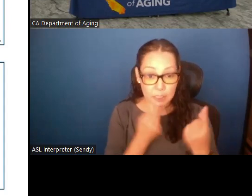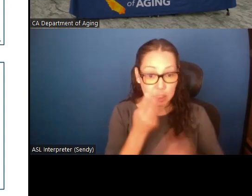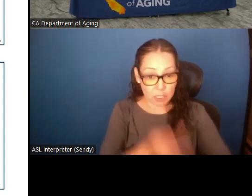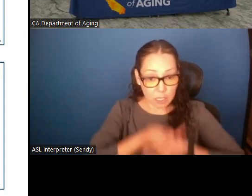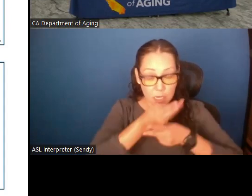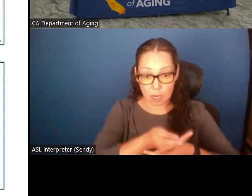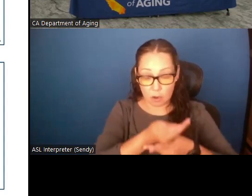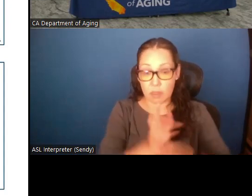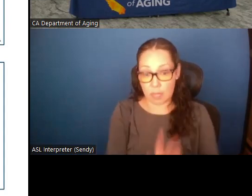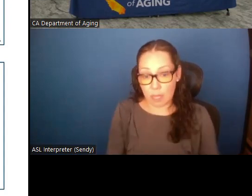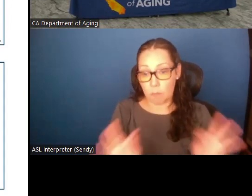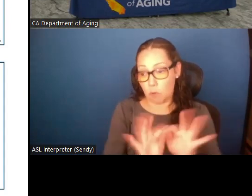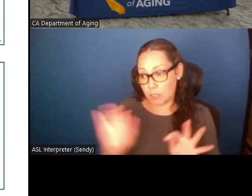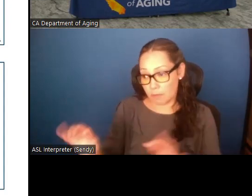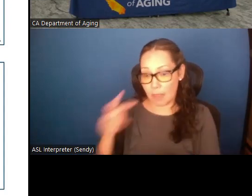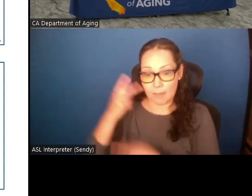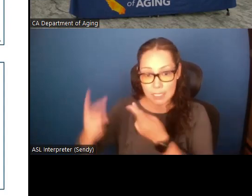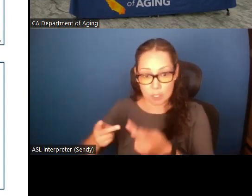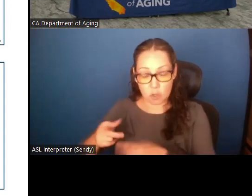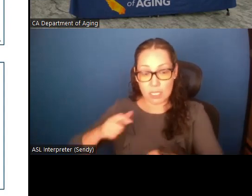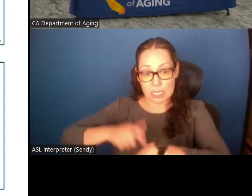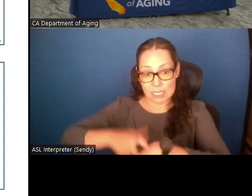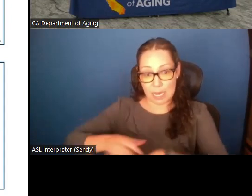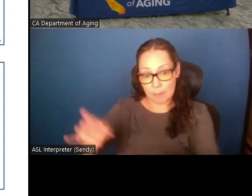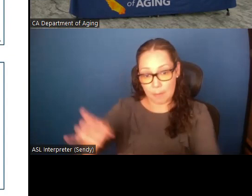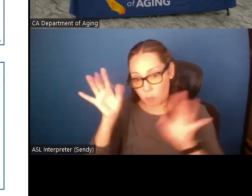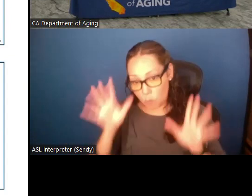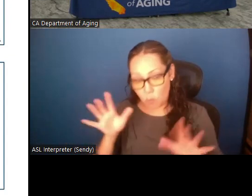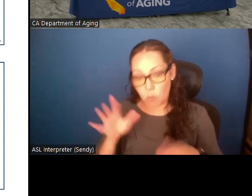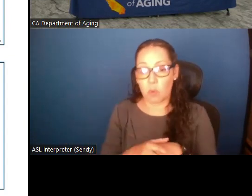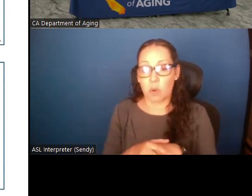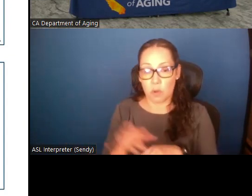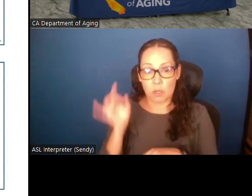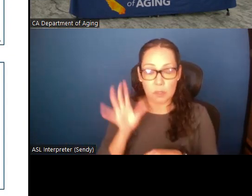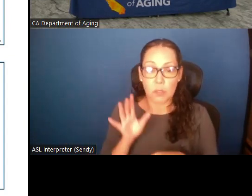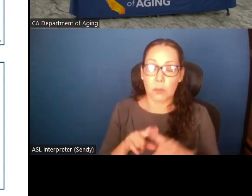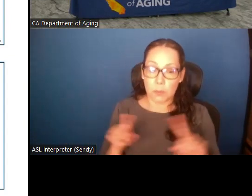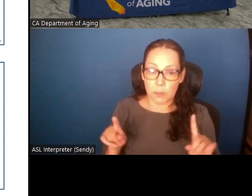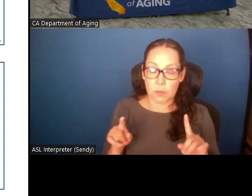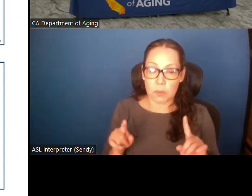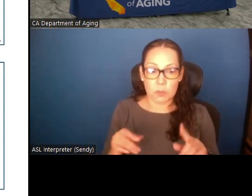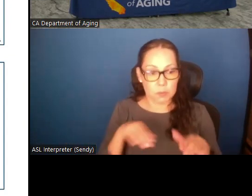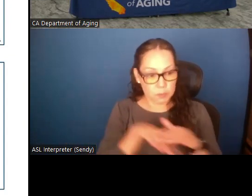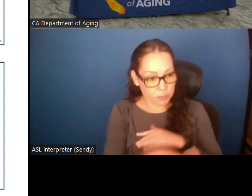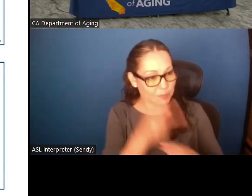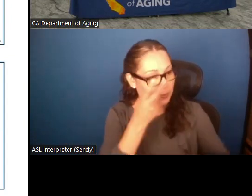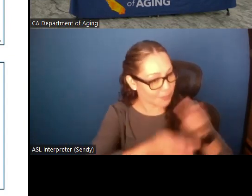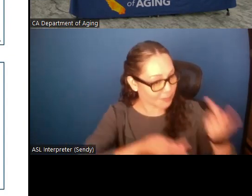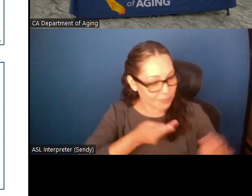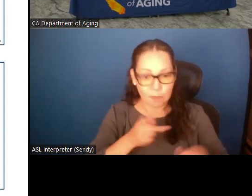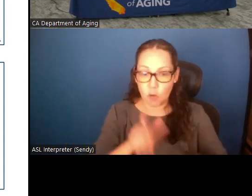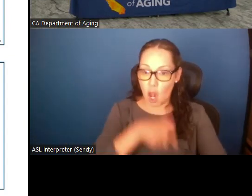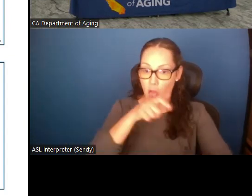of visitors during these moments of crisis, the proposed framework would provide guidance to long-term care facilities on